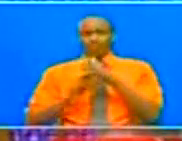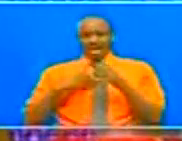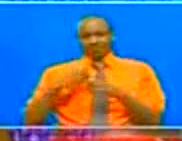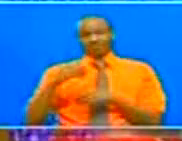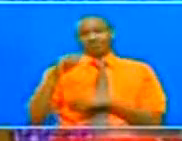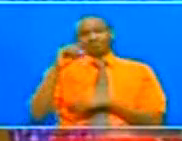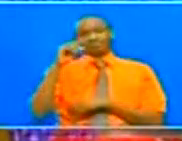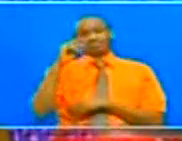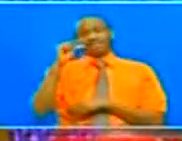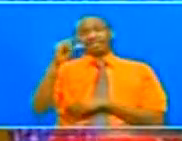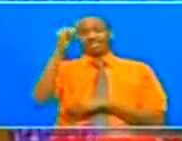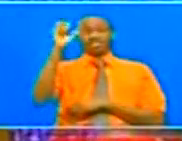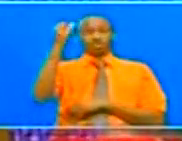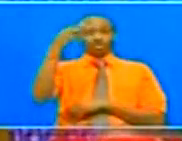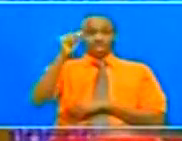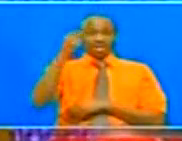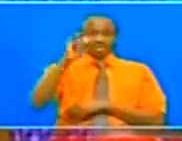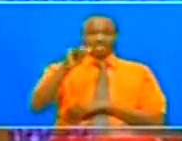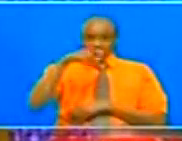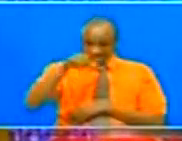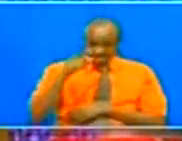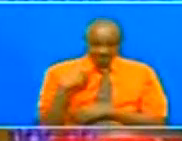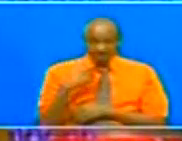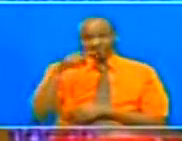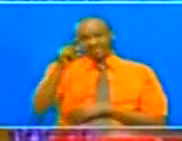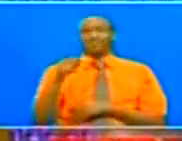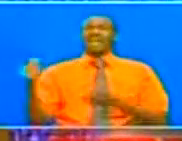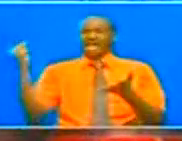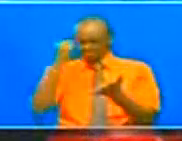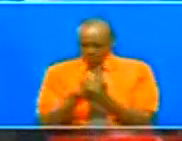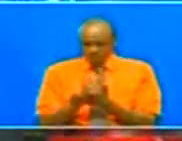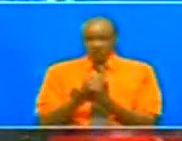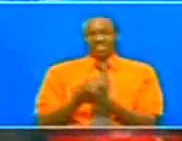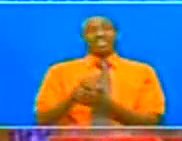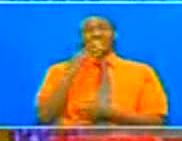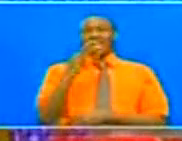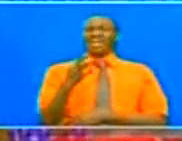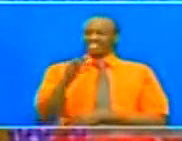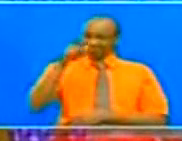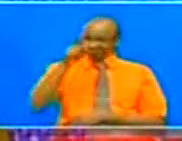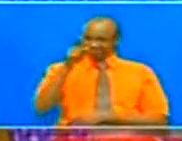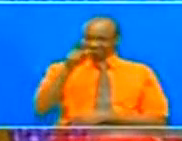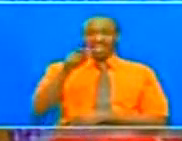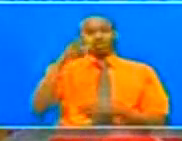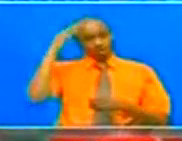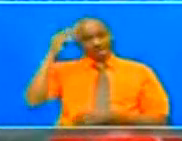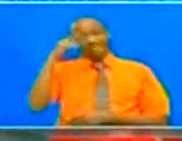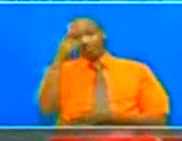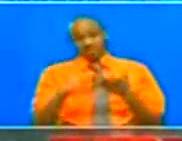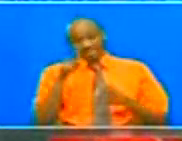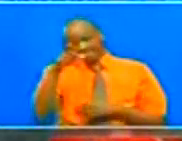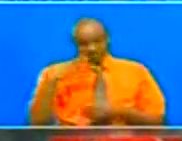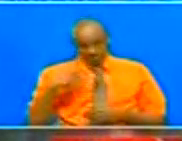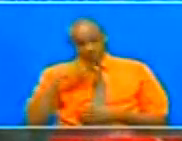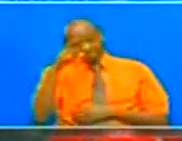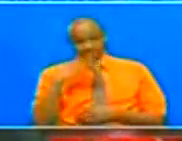Gishangi, recruited 2,000 Kenyan Somalis. He took them to Manyani to train them. And he said that this will be